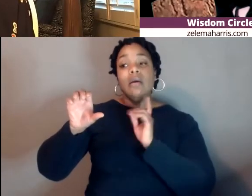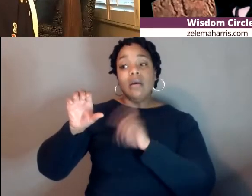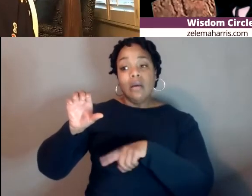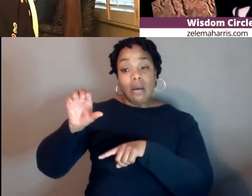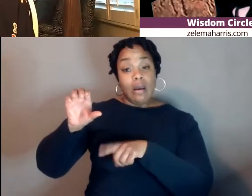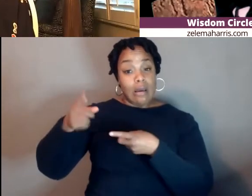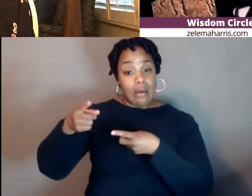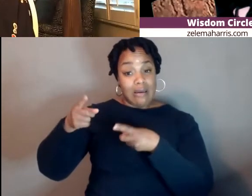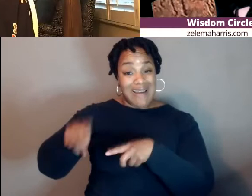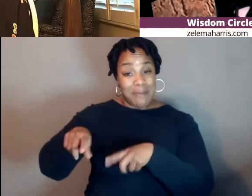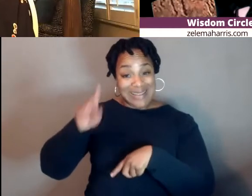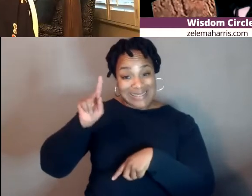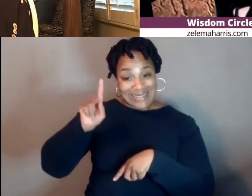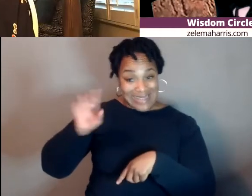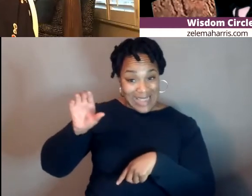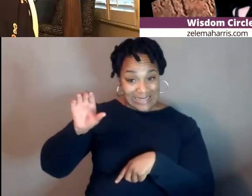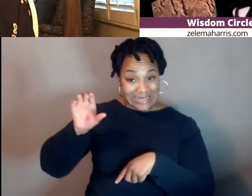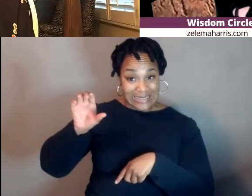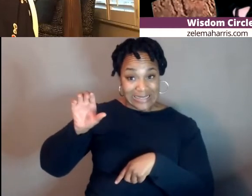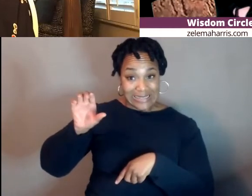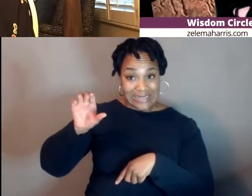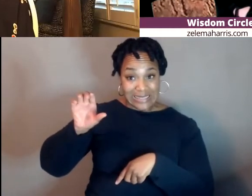by the Kansas City